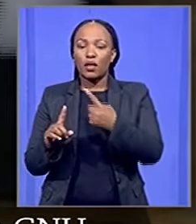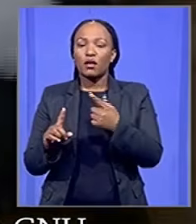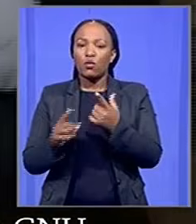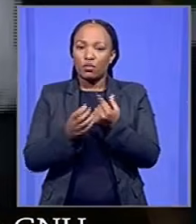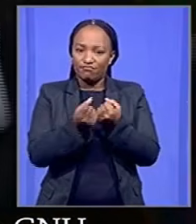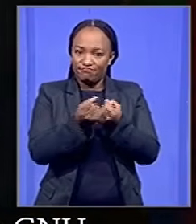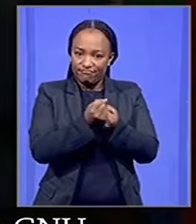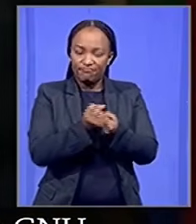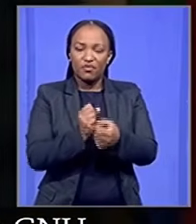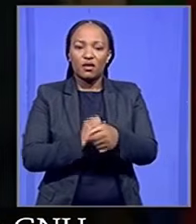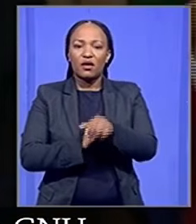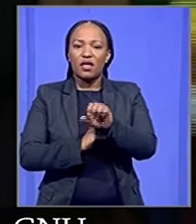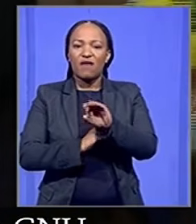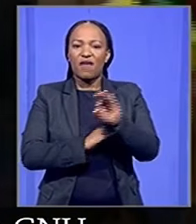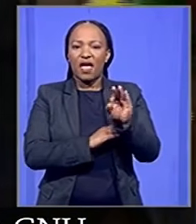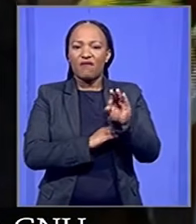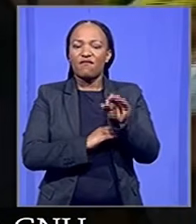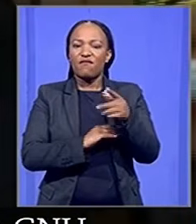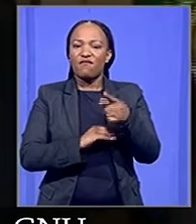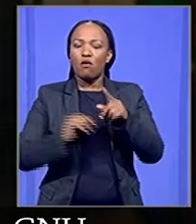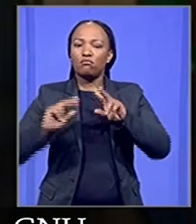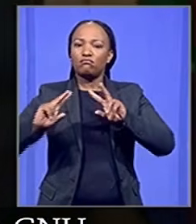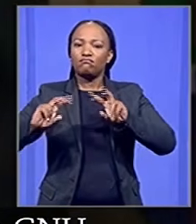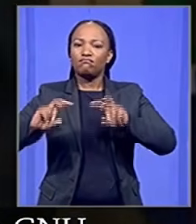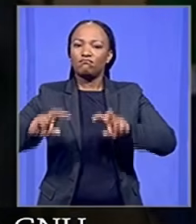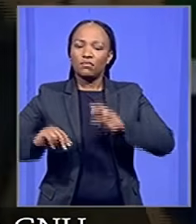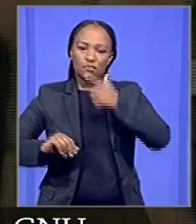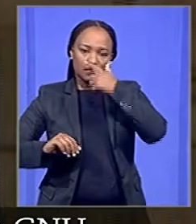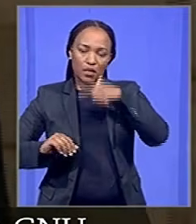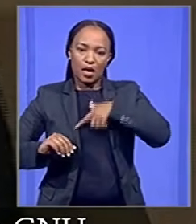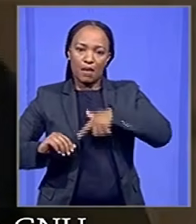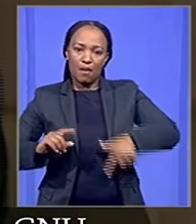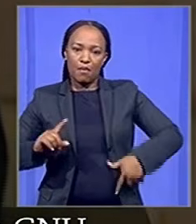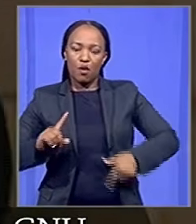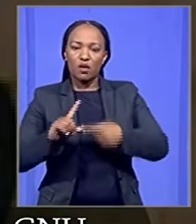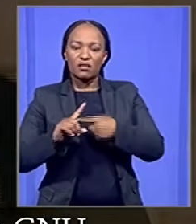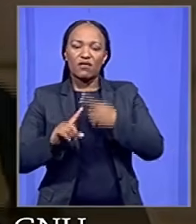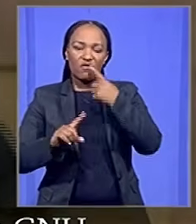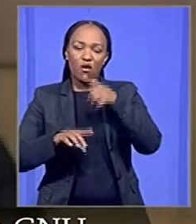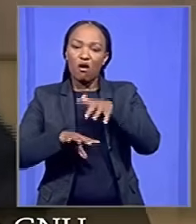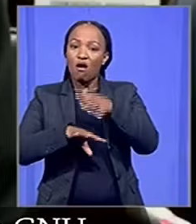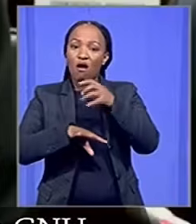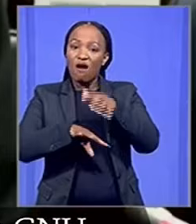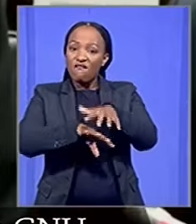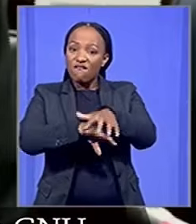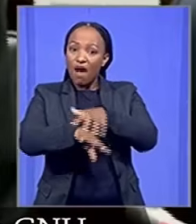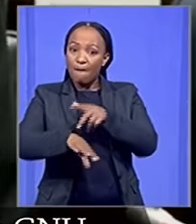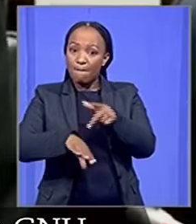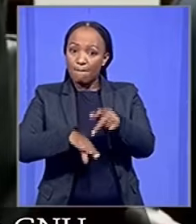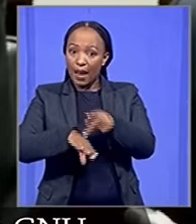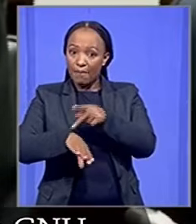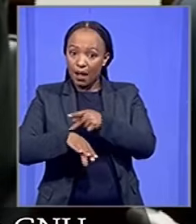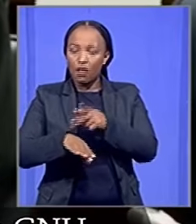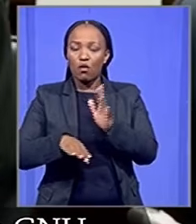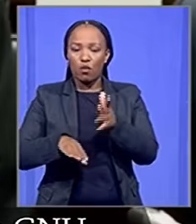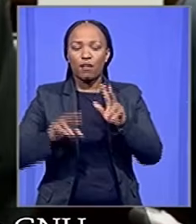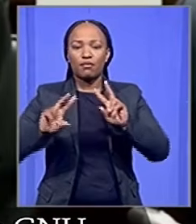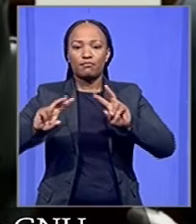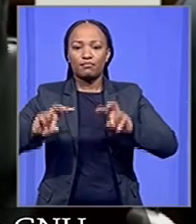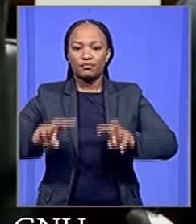EFF ya ho fuputswa mo presidente Ramaphosa ba lebana le pharela ya polasi ya hae ya Phalaphala. This is not